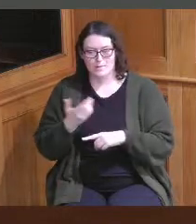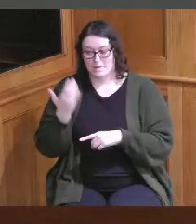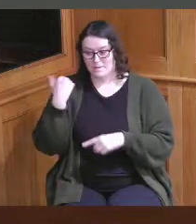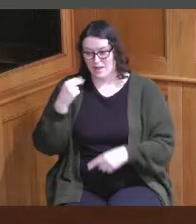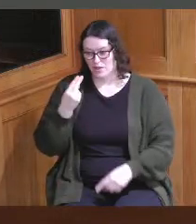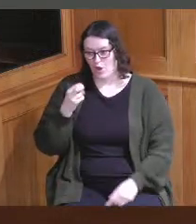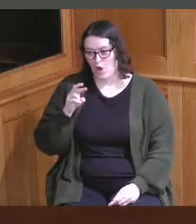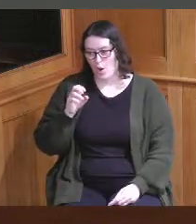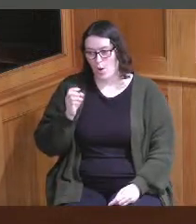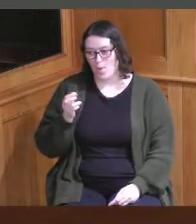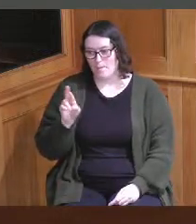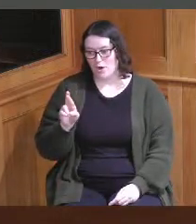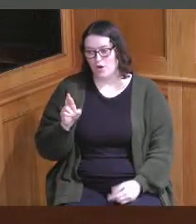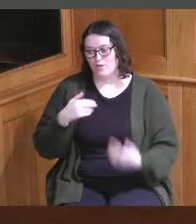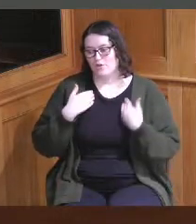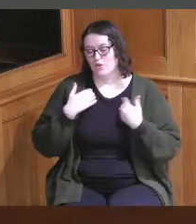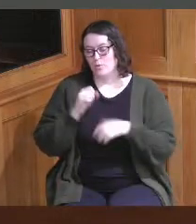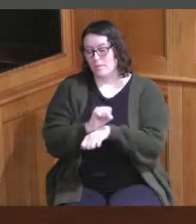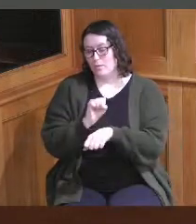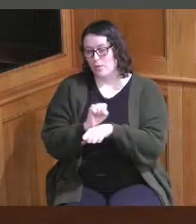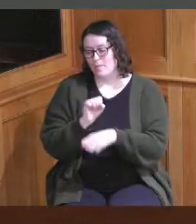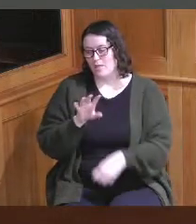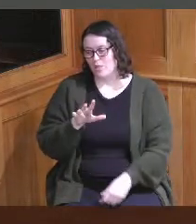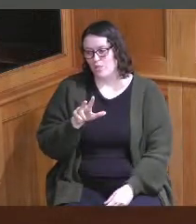Harbor for youth employment services,